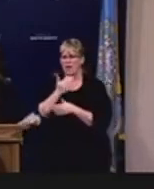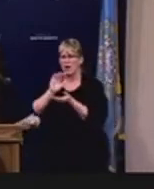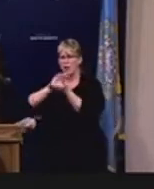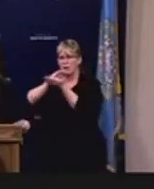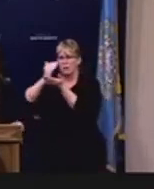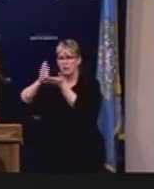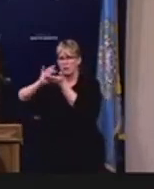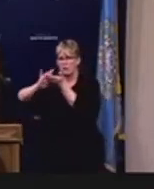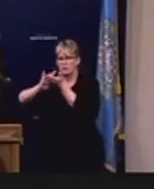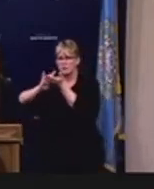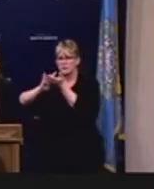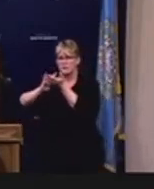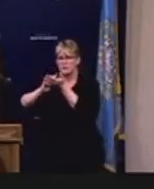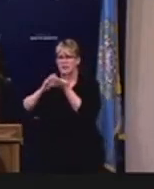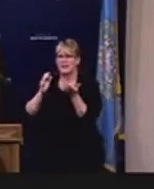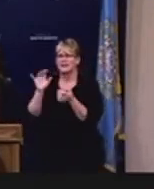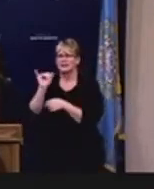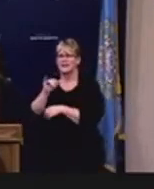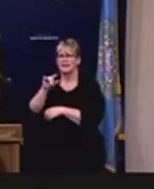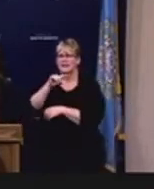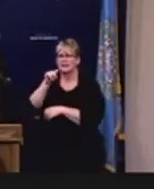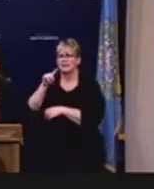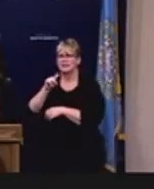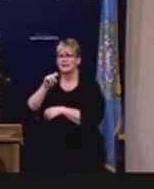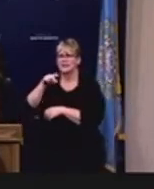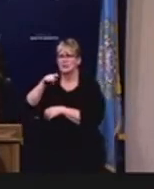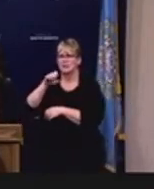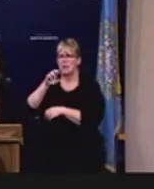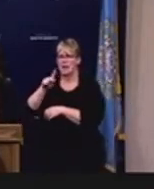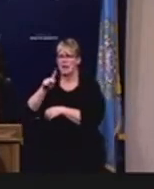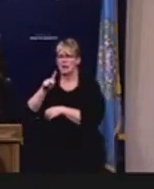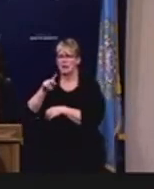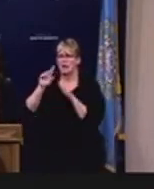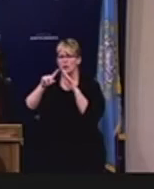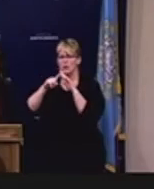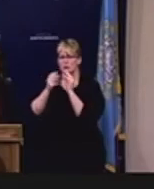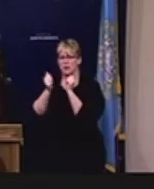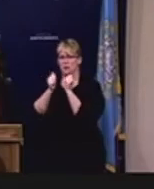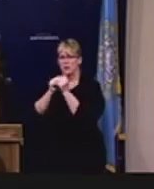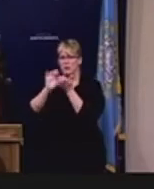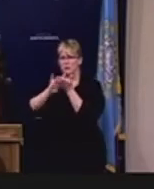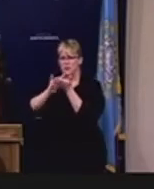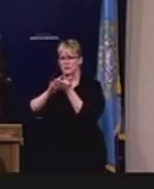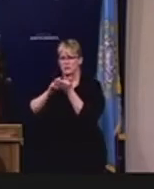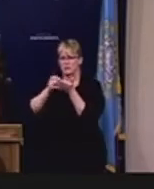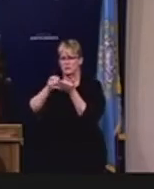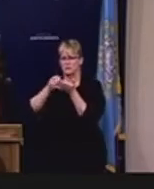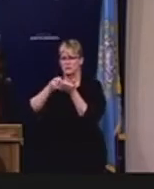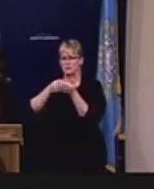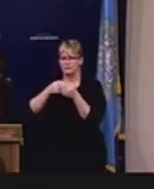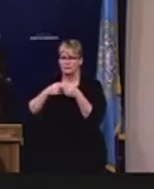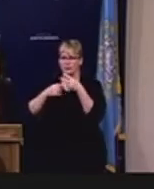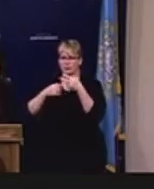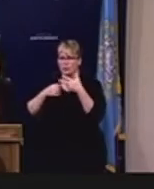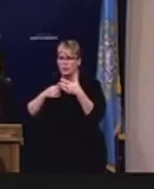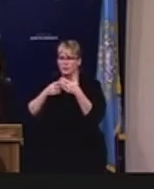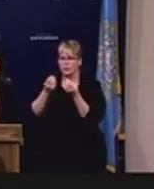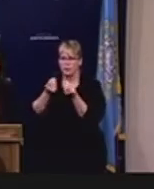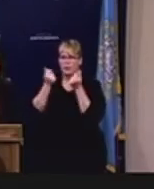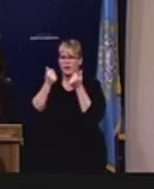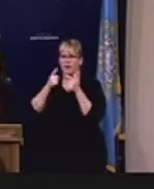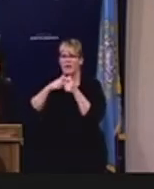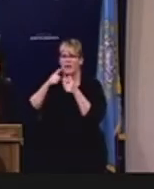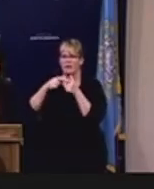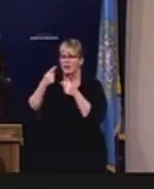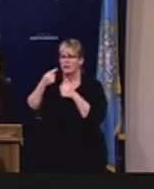a Z-Pack, if you will. There's a loading dose that you would take, and then you take pills for the next 4 days. The way